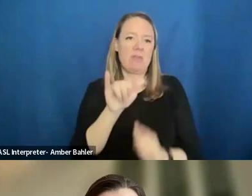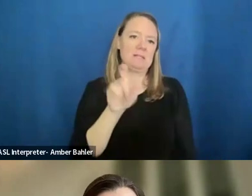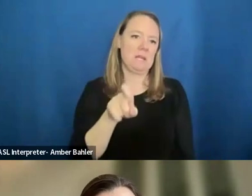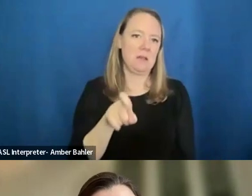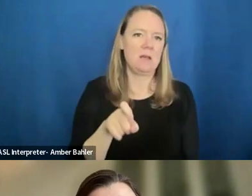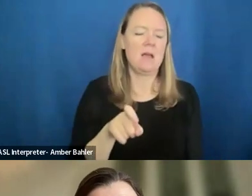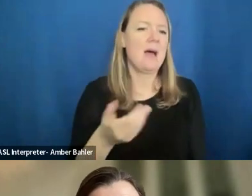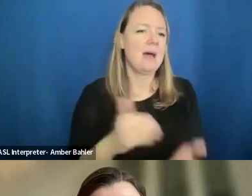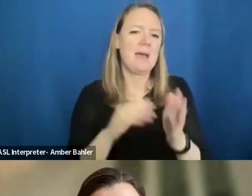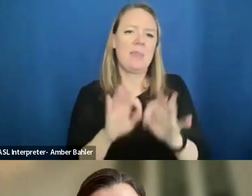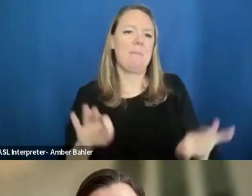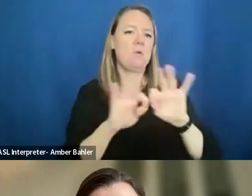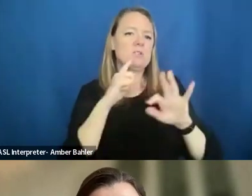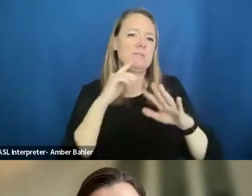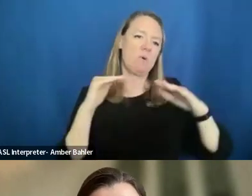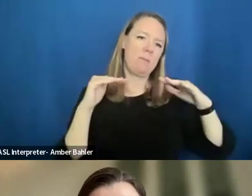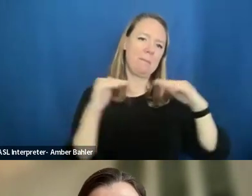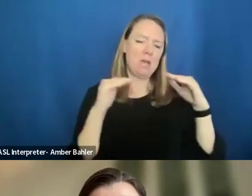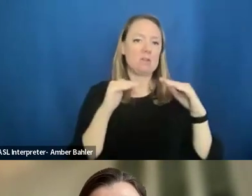peers, that's obviously true for both mental health and SUD.